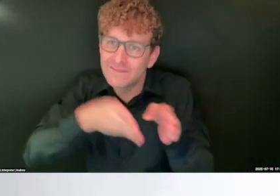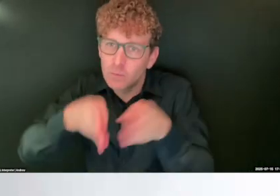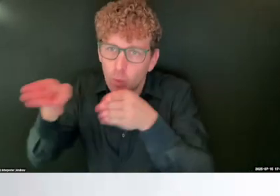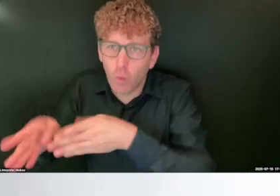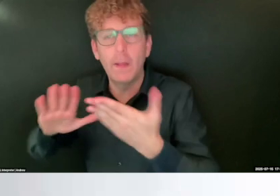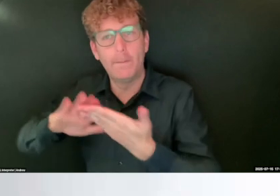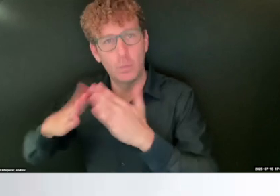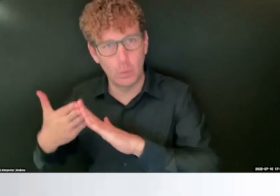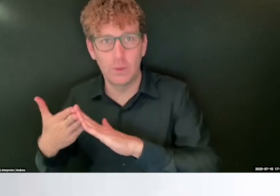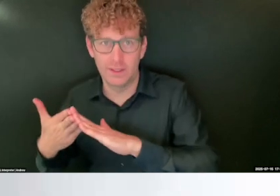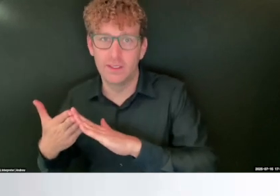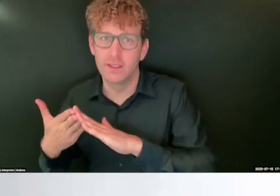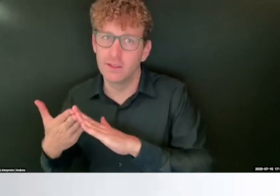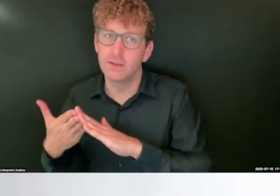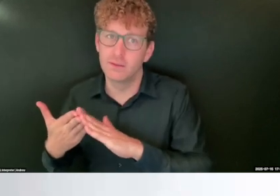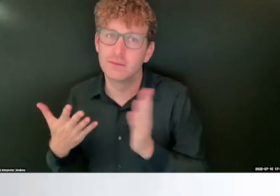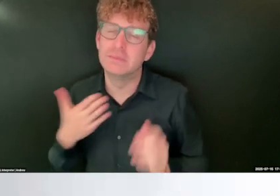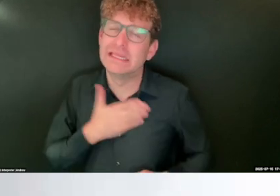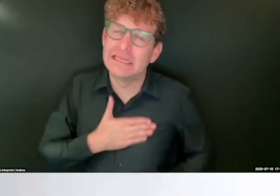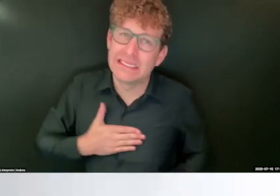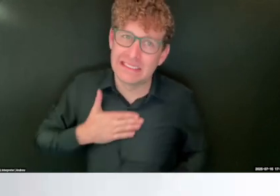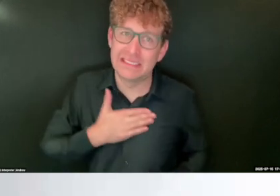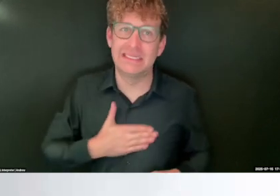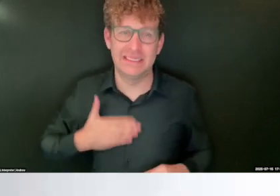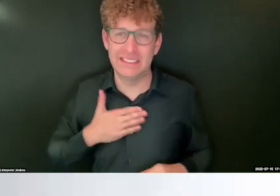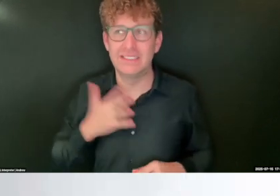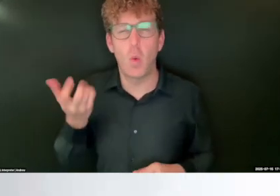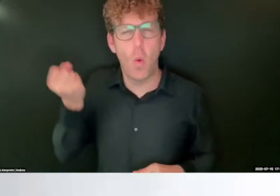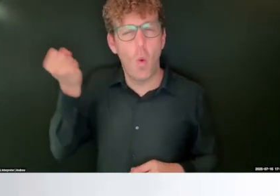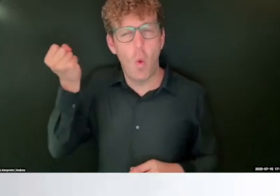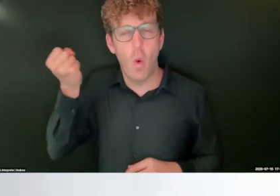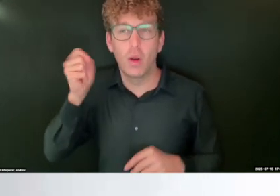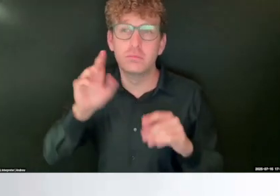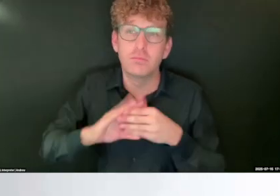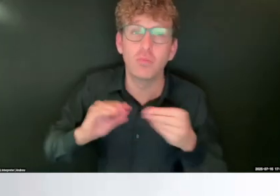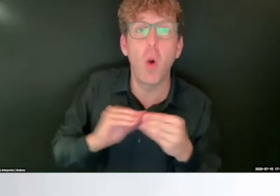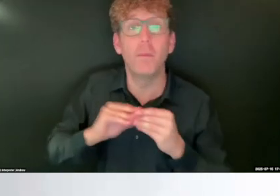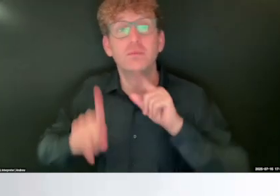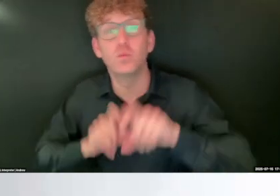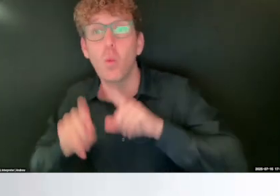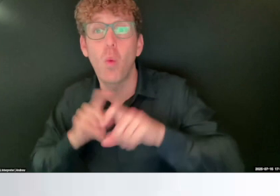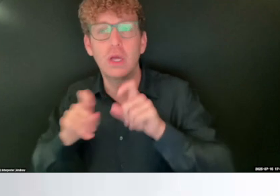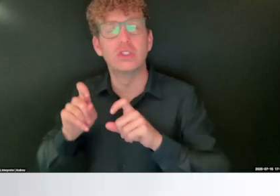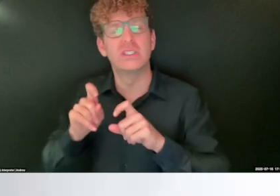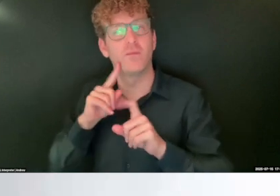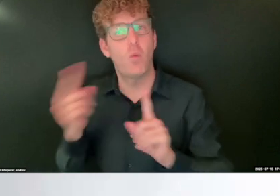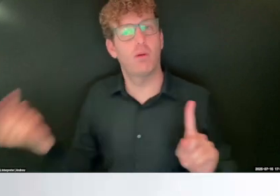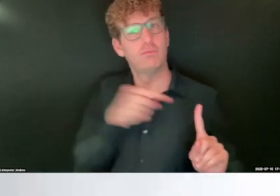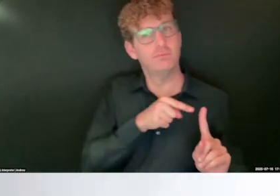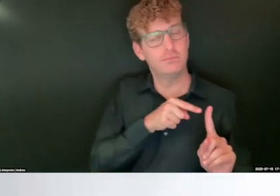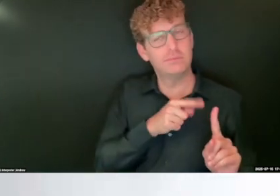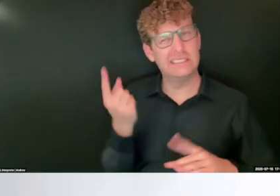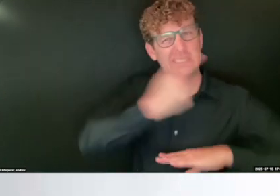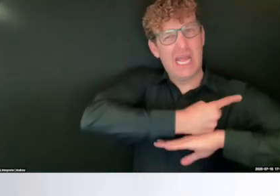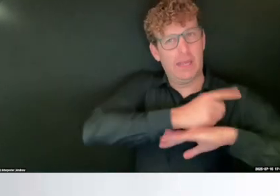However, we ask that you please save your comments and questions and share them at daytime meetings so evening community meetings can